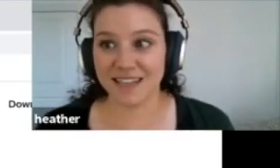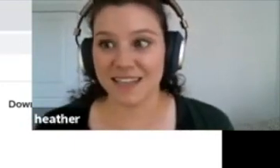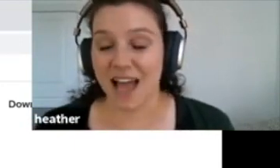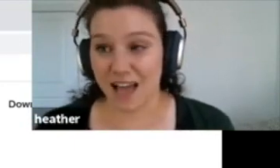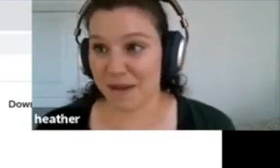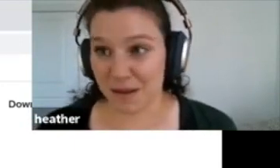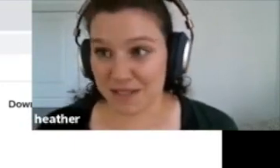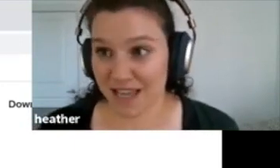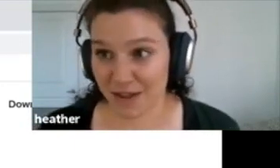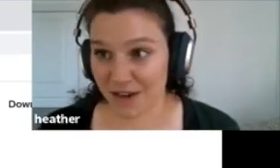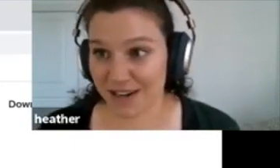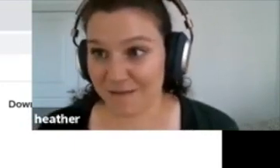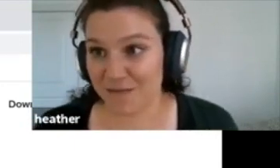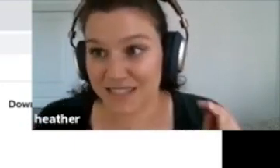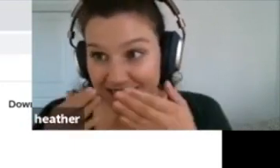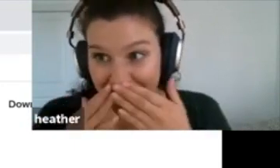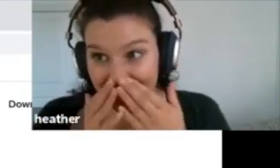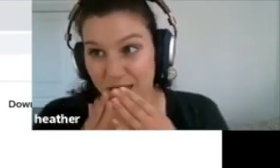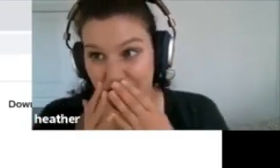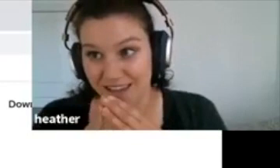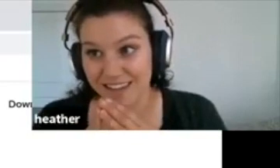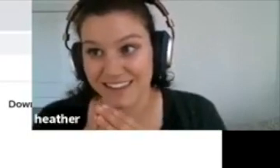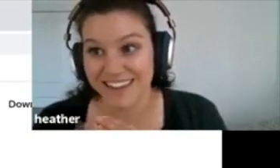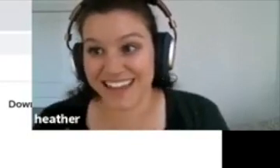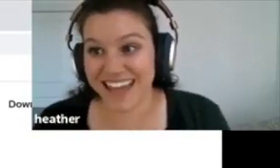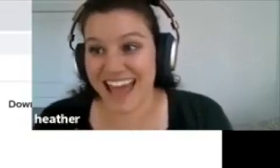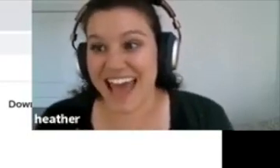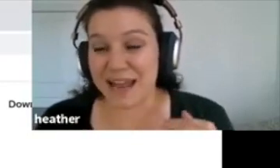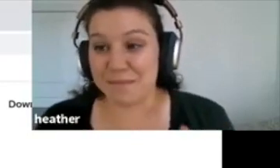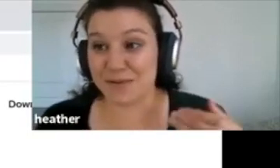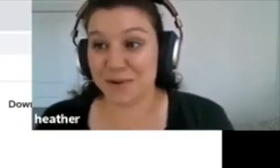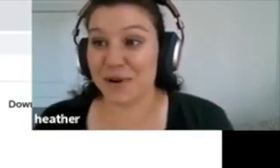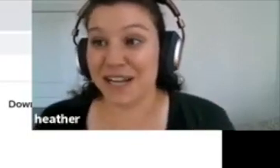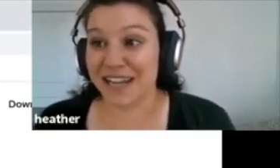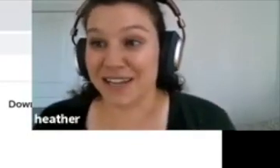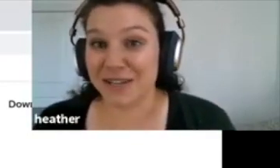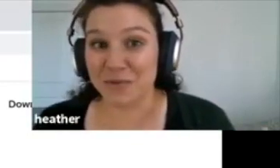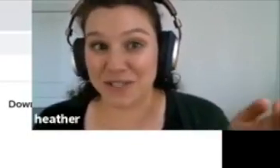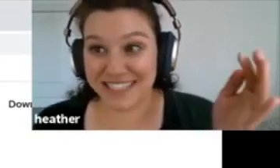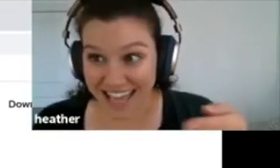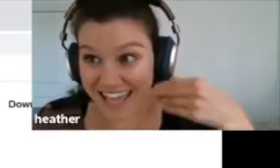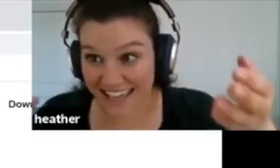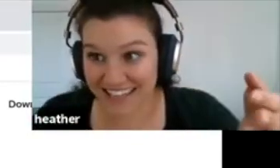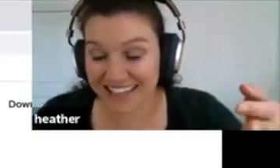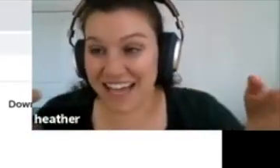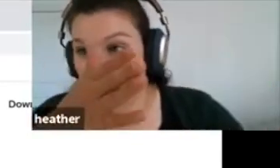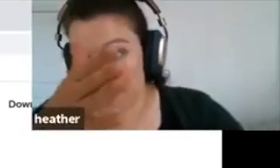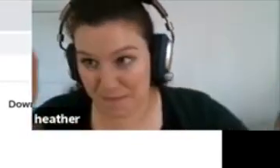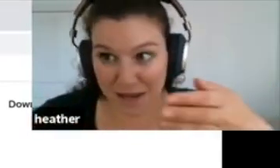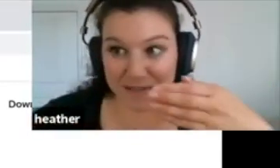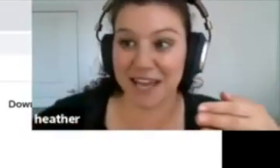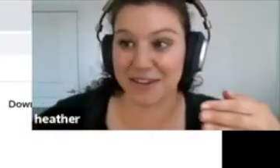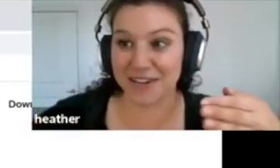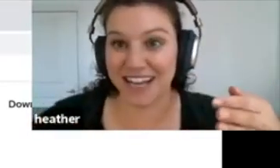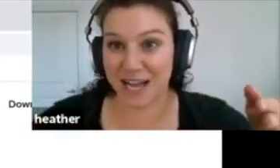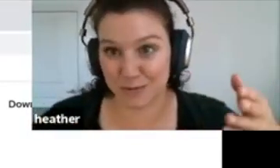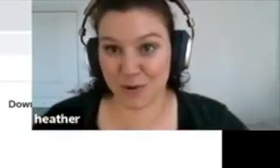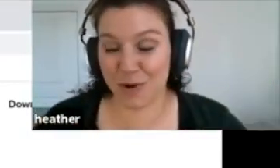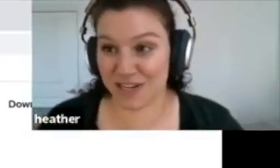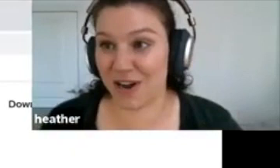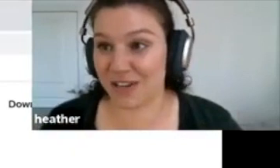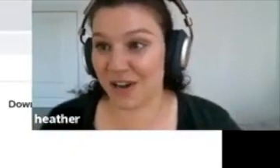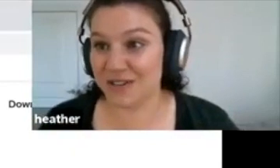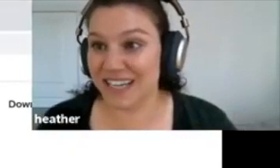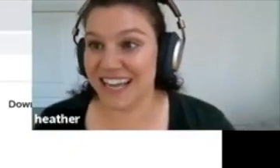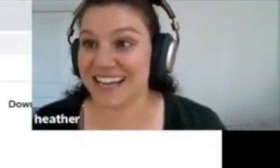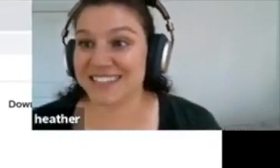in, "Hi, my name is Heather," say nothing, and my recording will say, "Hi, my name is Heather," as